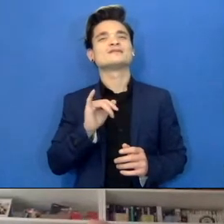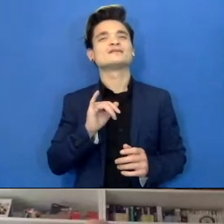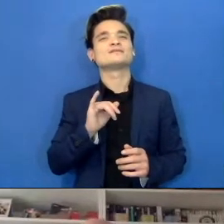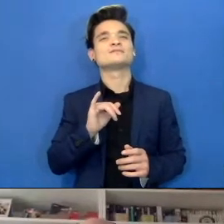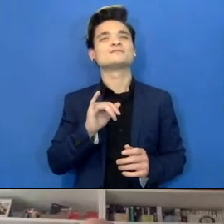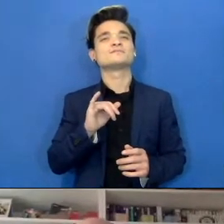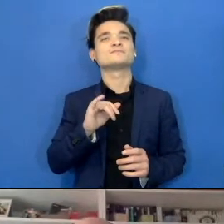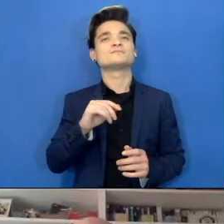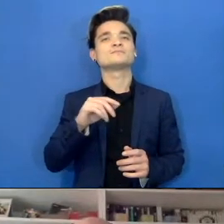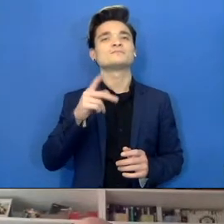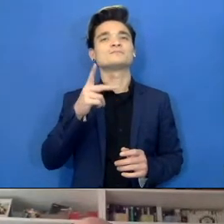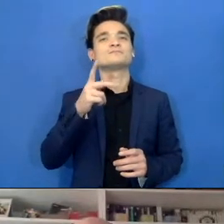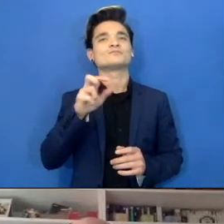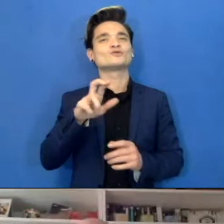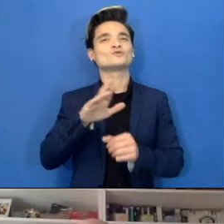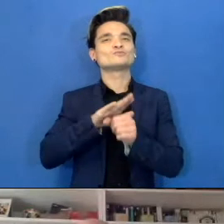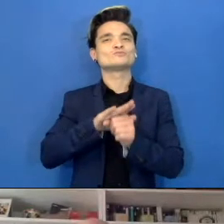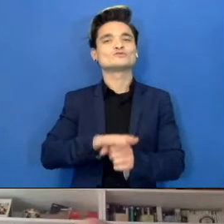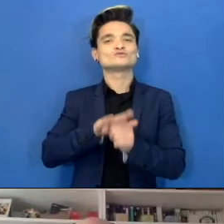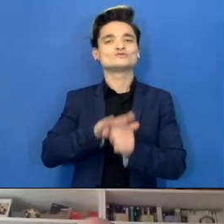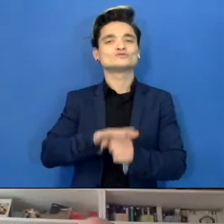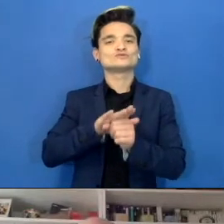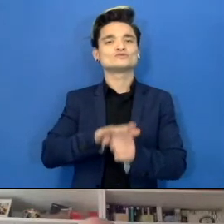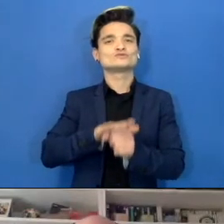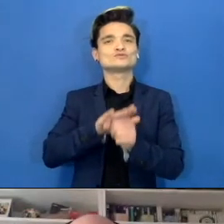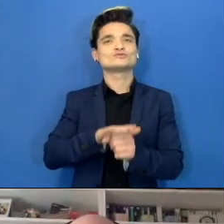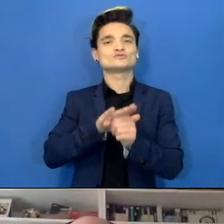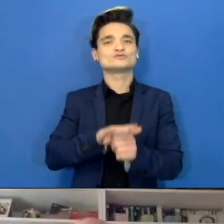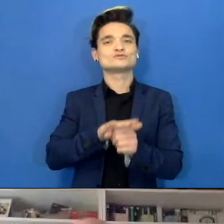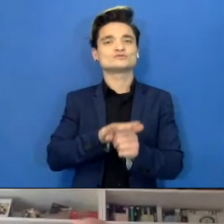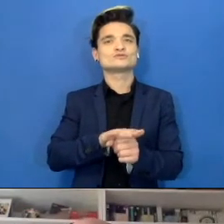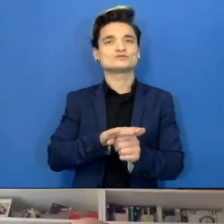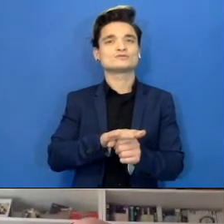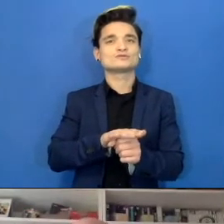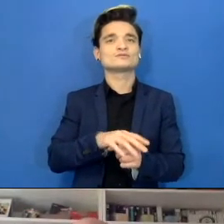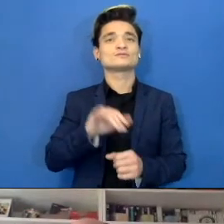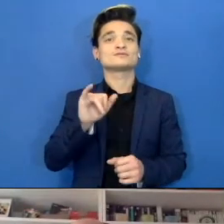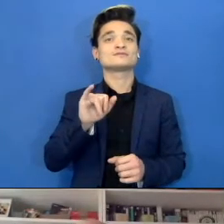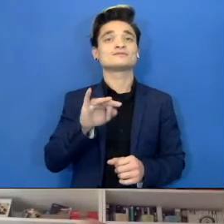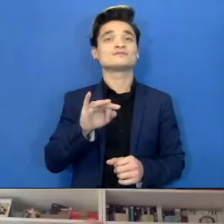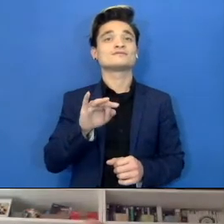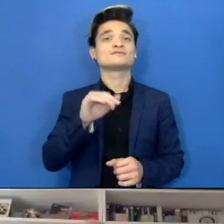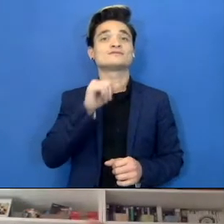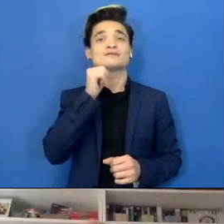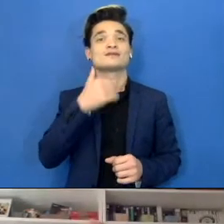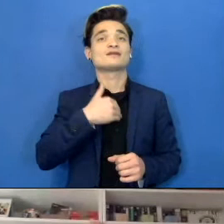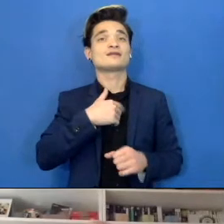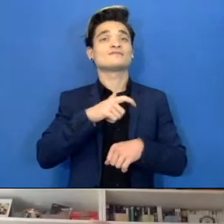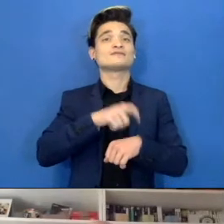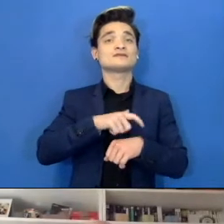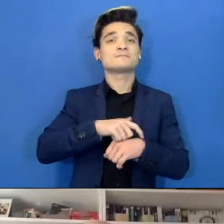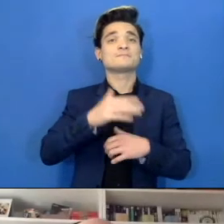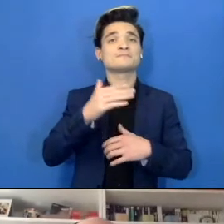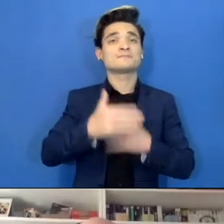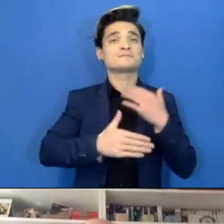expect me to do something, and I don't have time to process it and value. Do I actually want to say yes? And I was like,